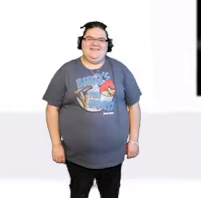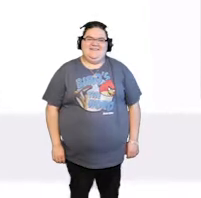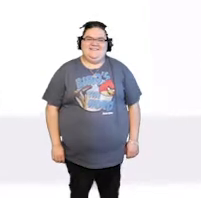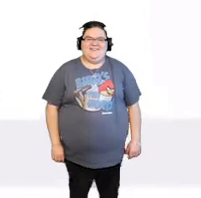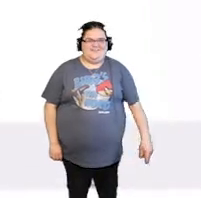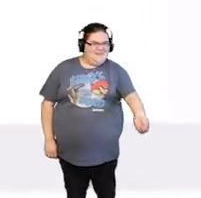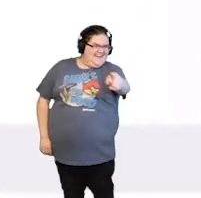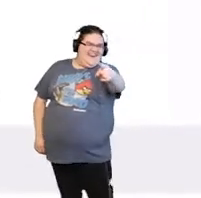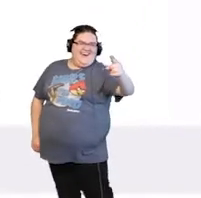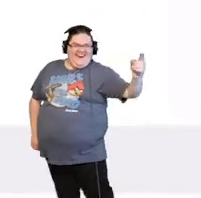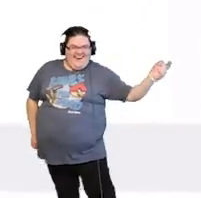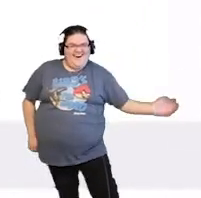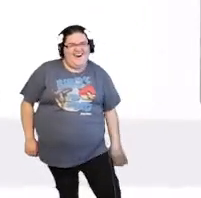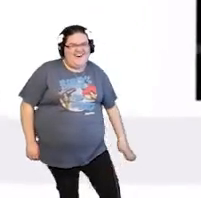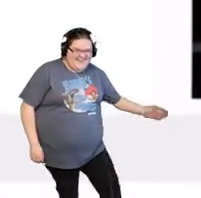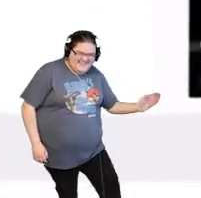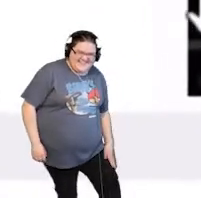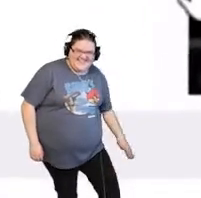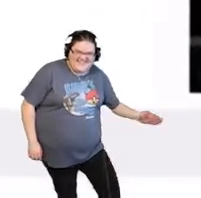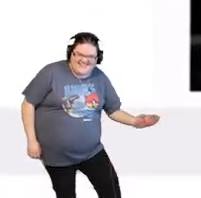JJ's what? Yup.